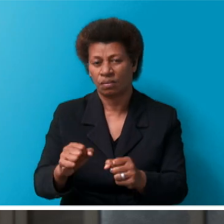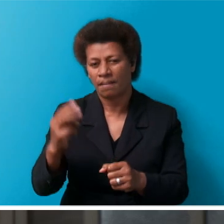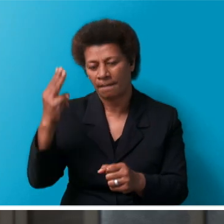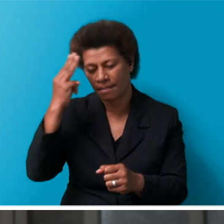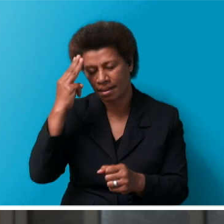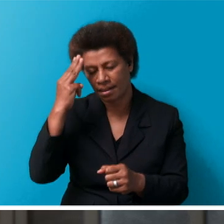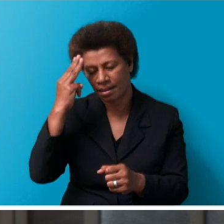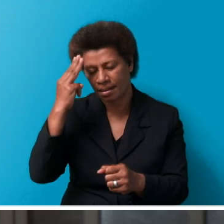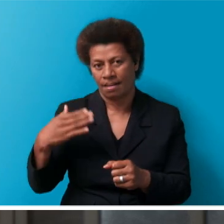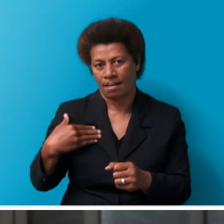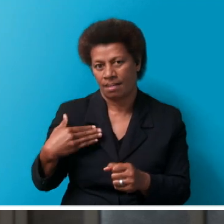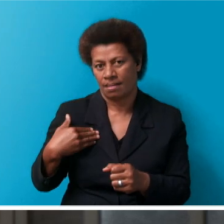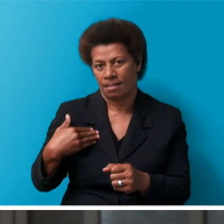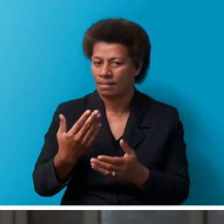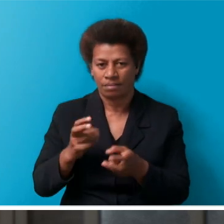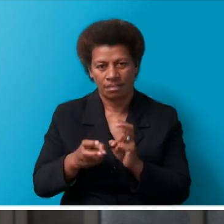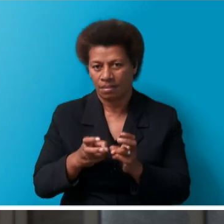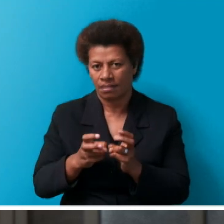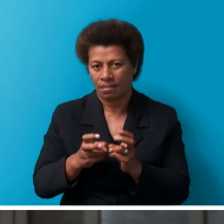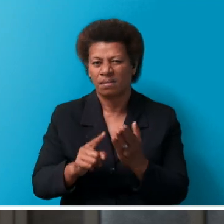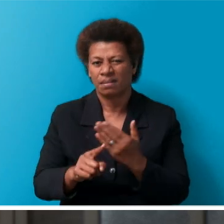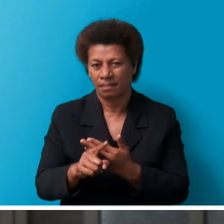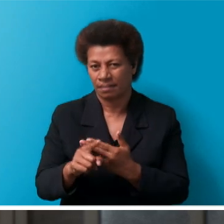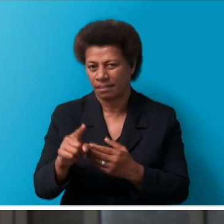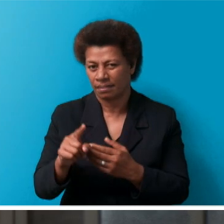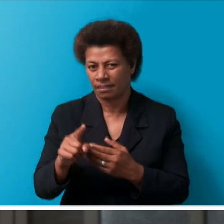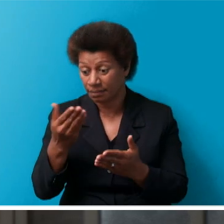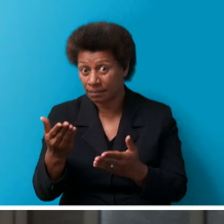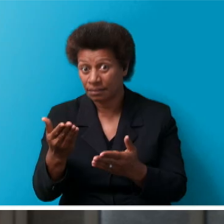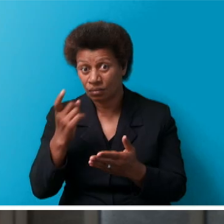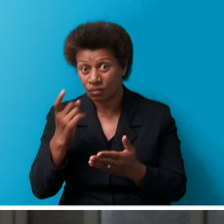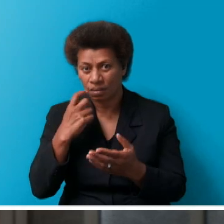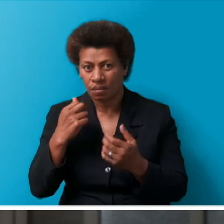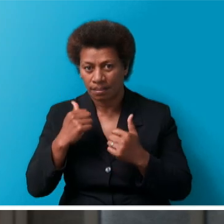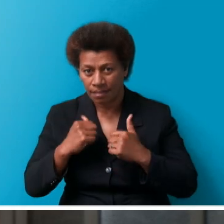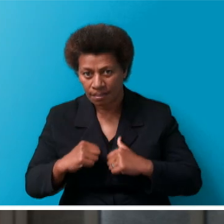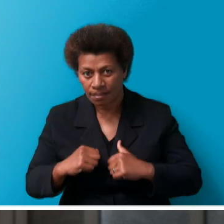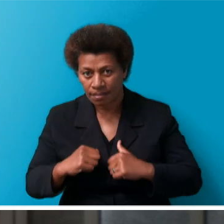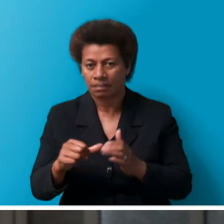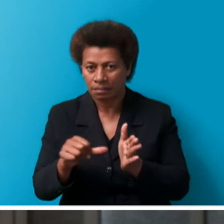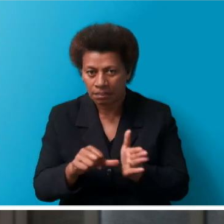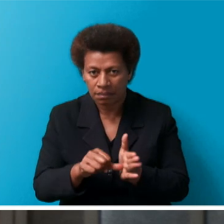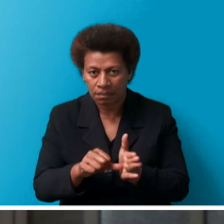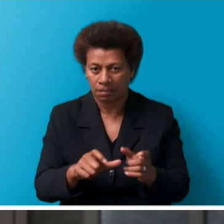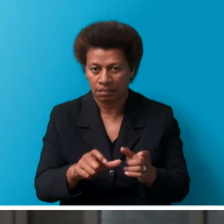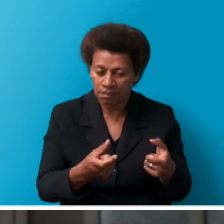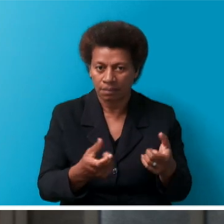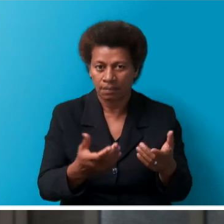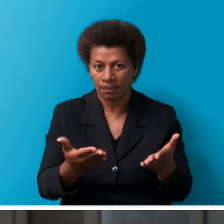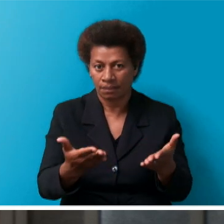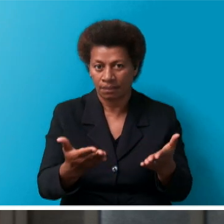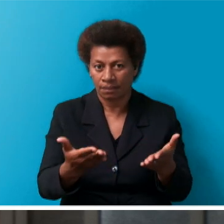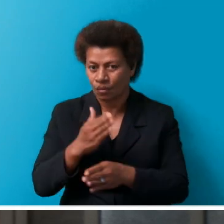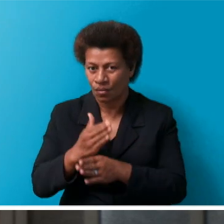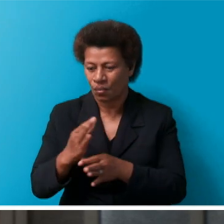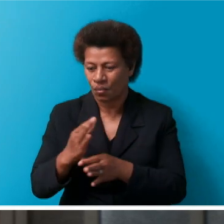drug use, making rehabilitation a challenge. However, we continue to work with other ministries, and our efforts will continue to